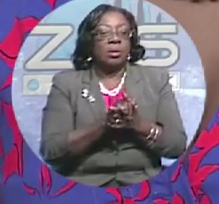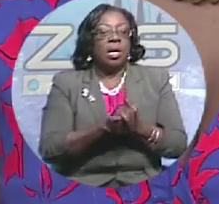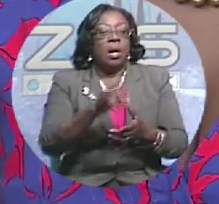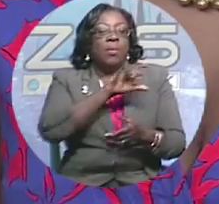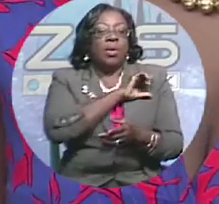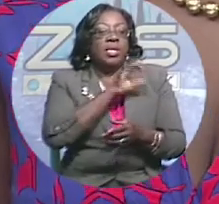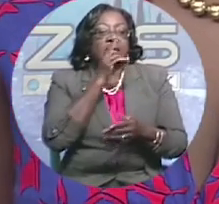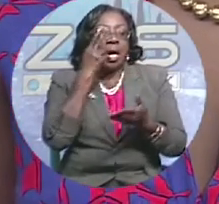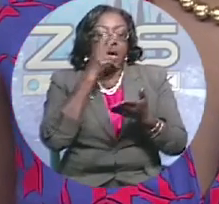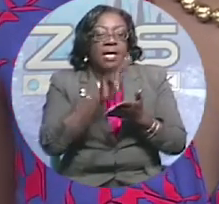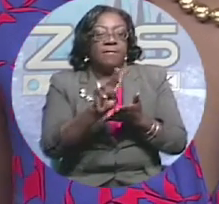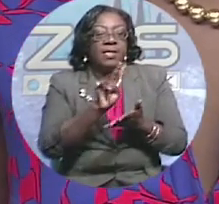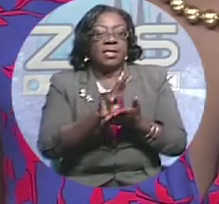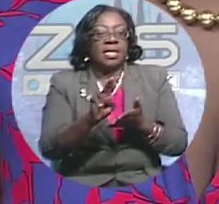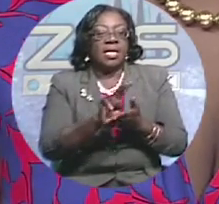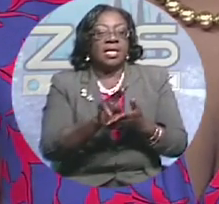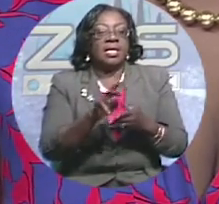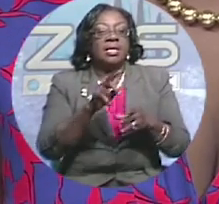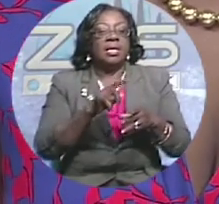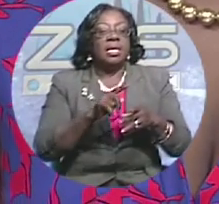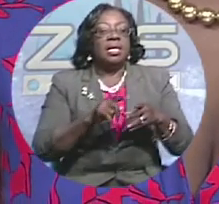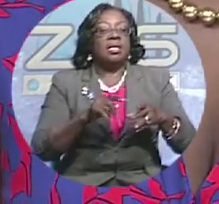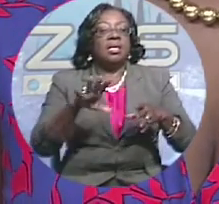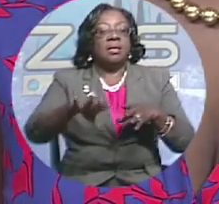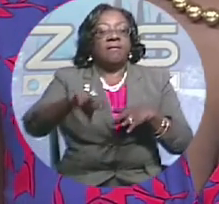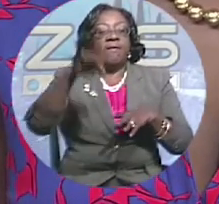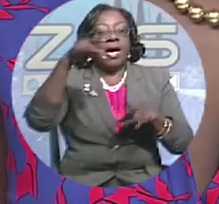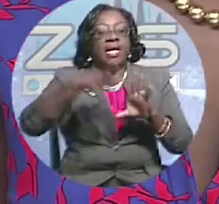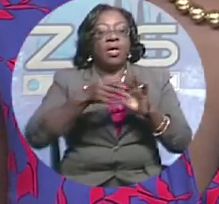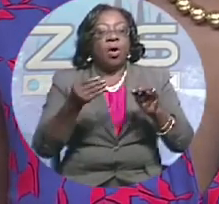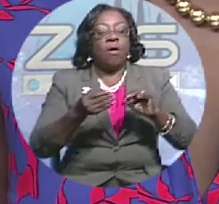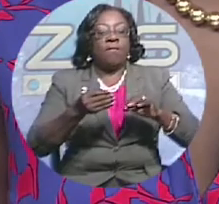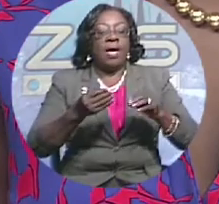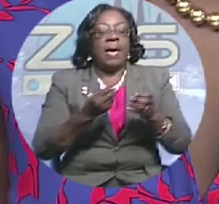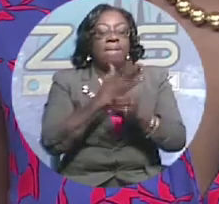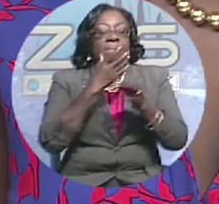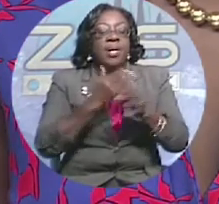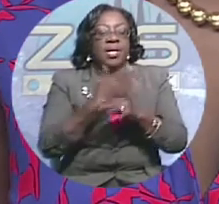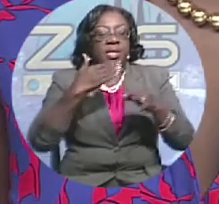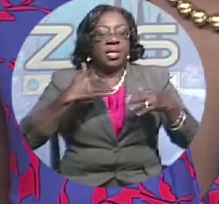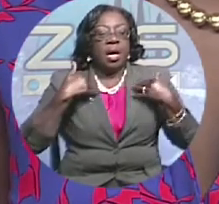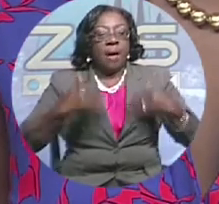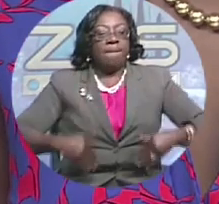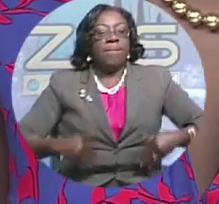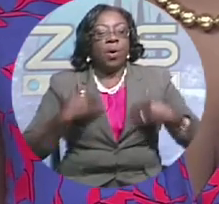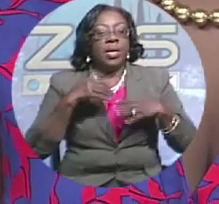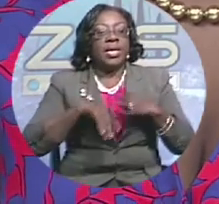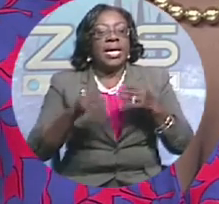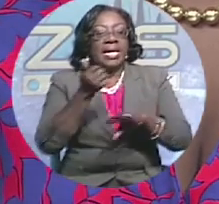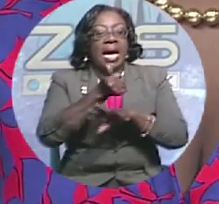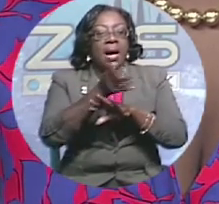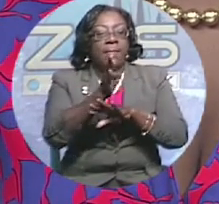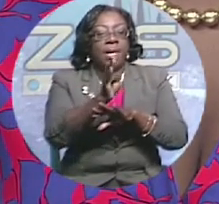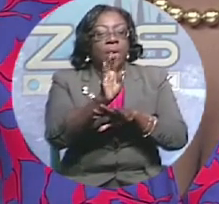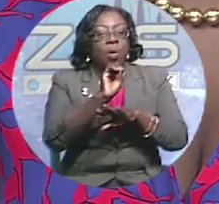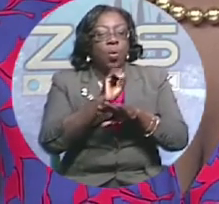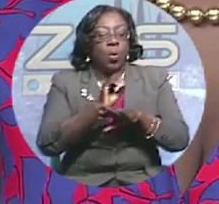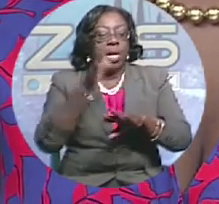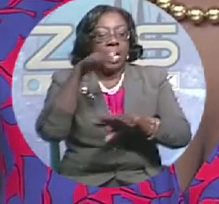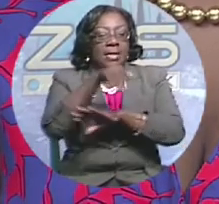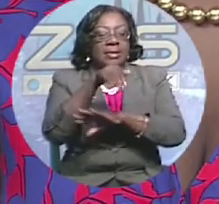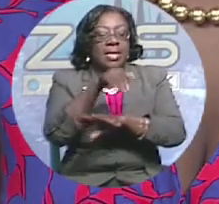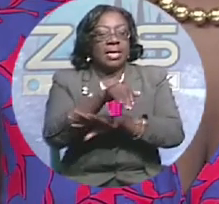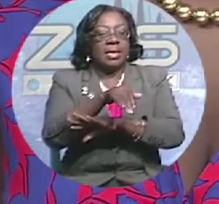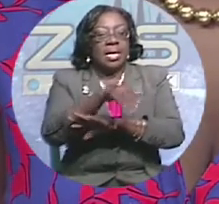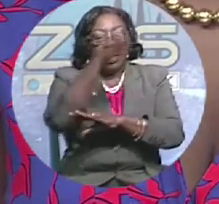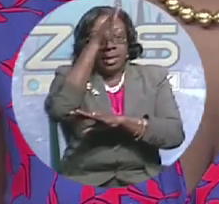Police are investigating the circumstances surrounding the discovery of a badly burned body in Abaco last night. Police say the male victim was